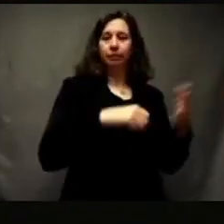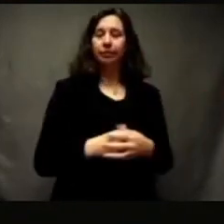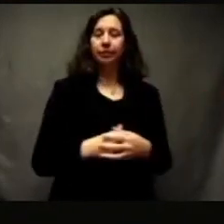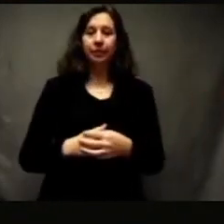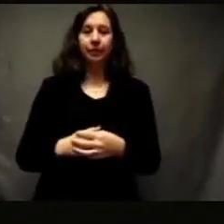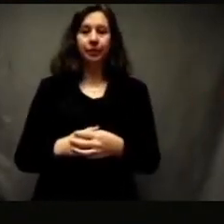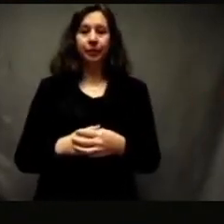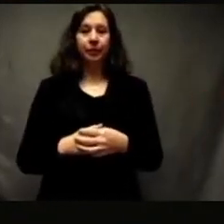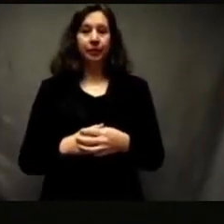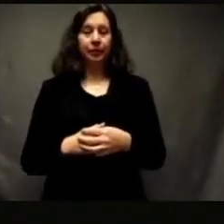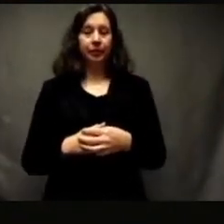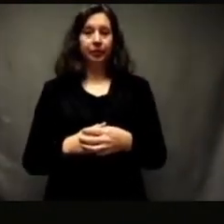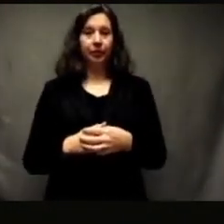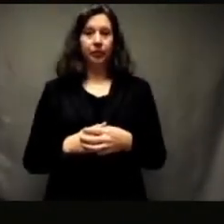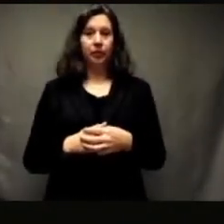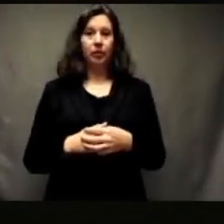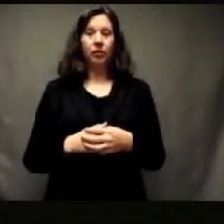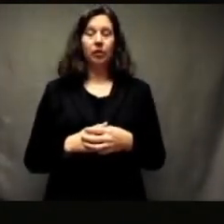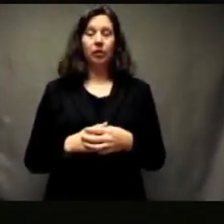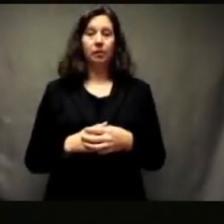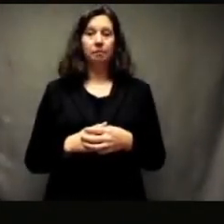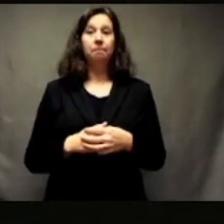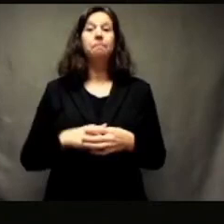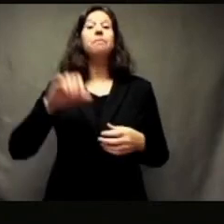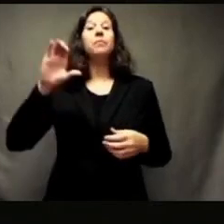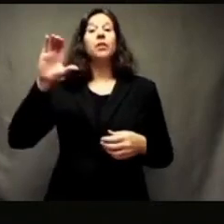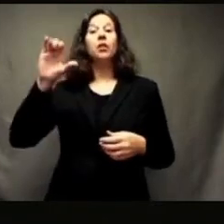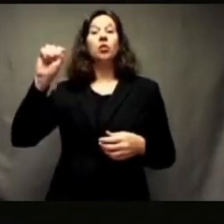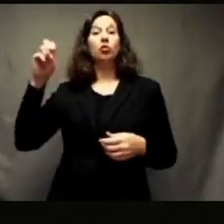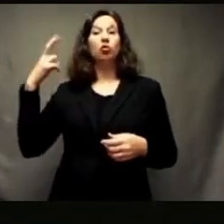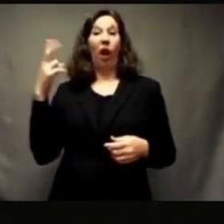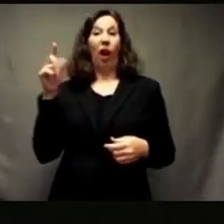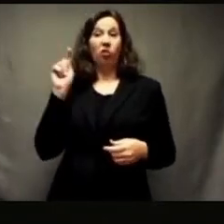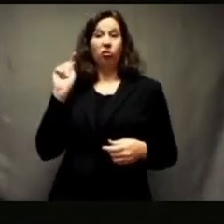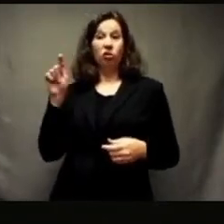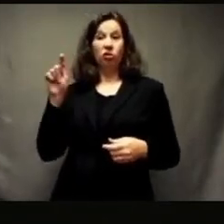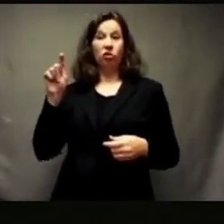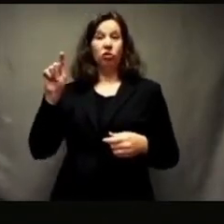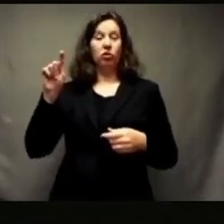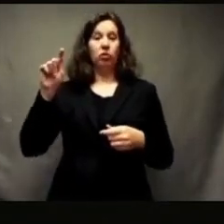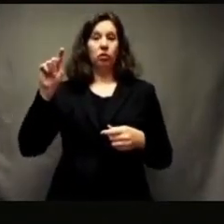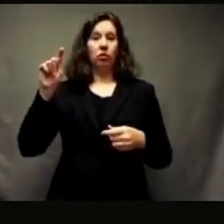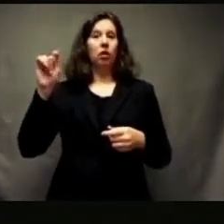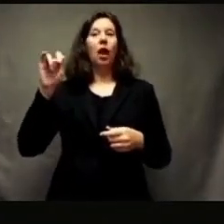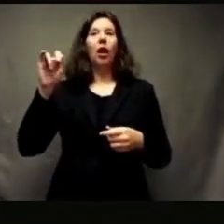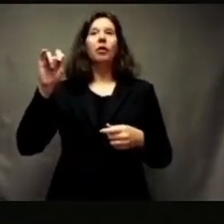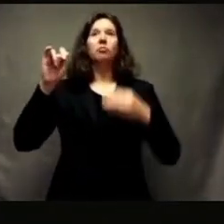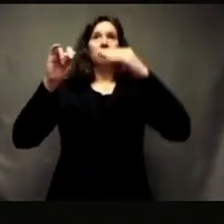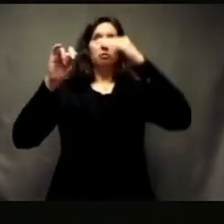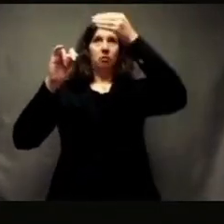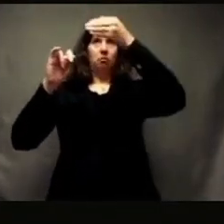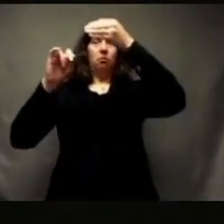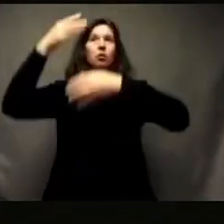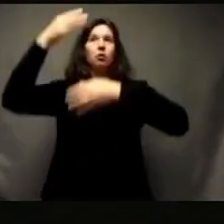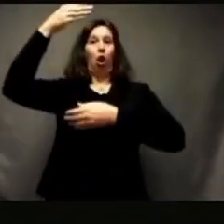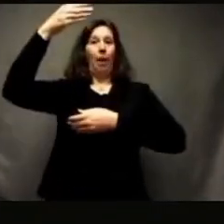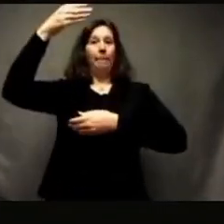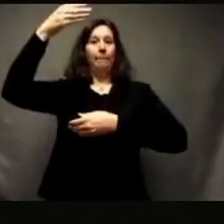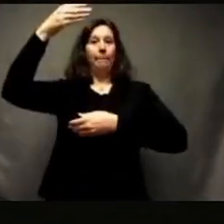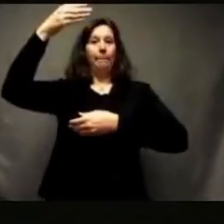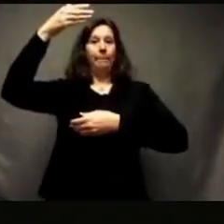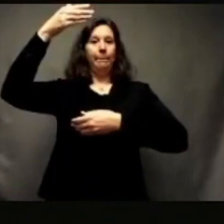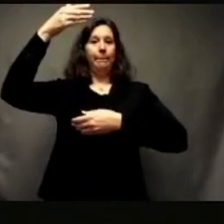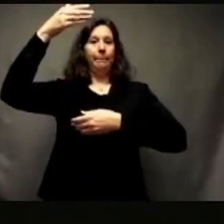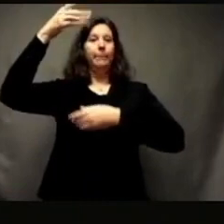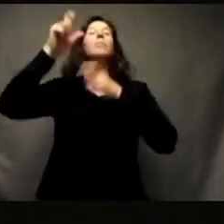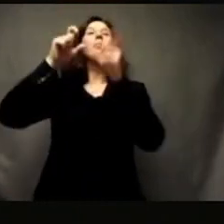Another one of the differences is that Scratch goes top to bottom, like many other programming languages, in the sequence that you'd